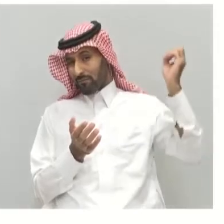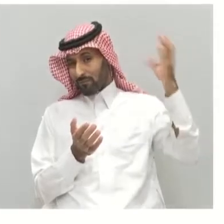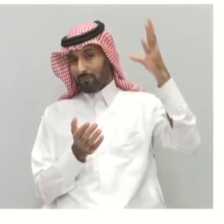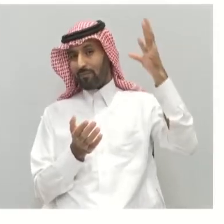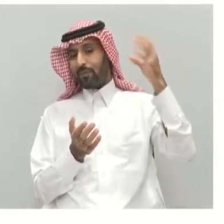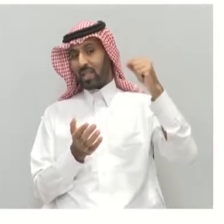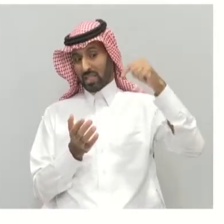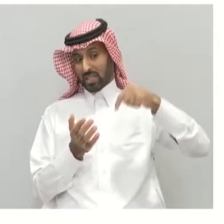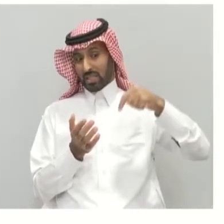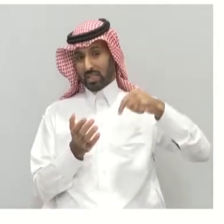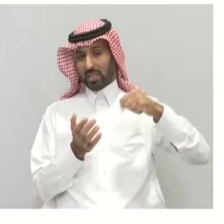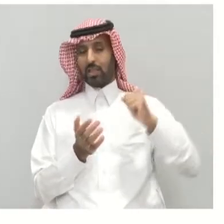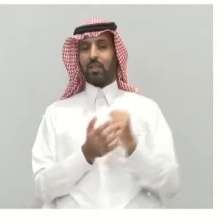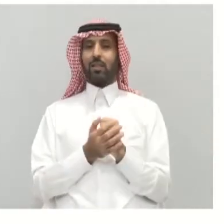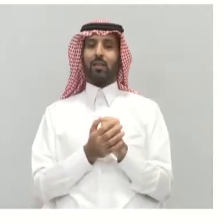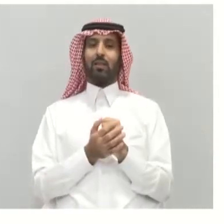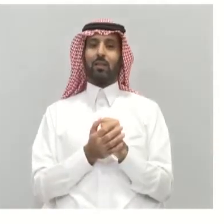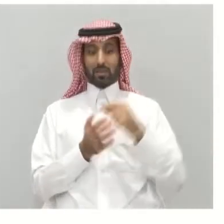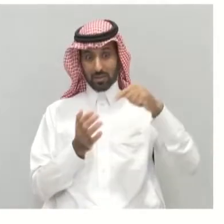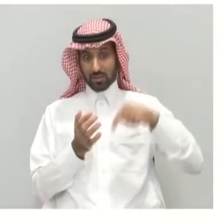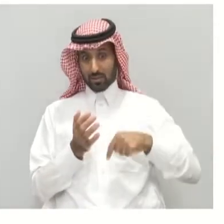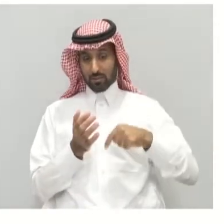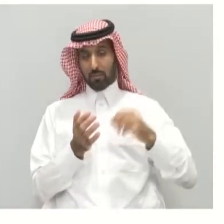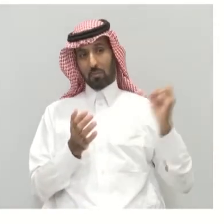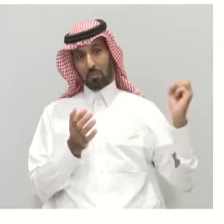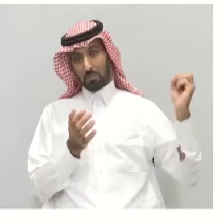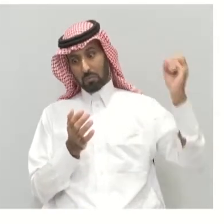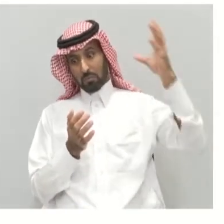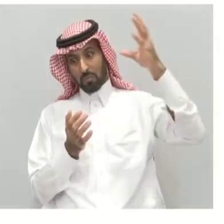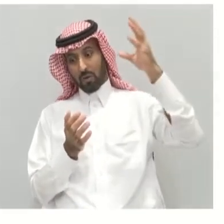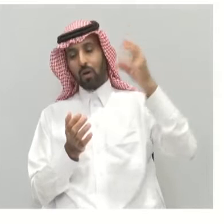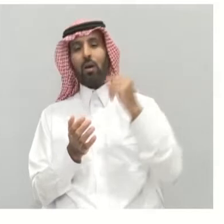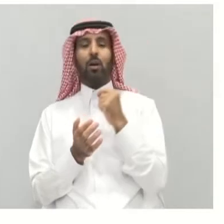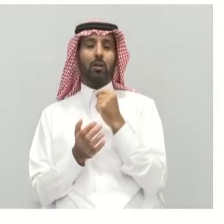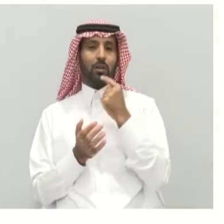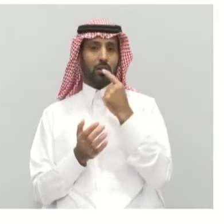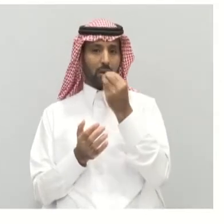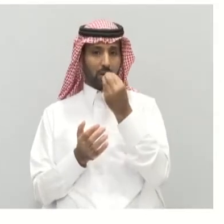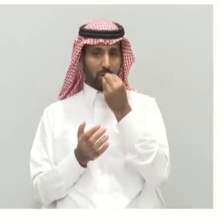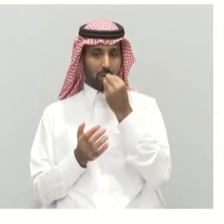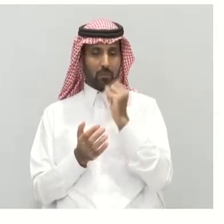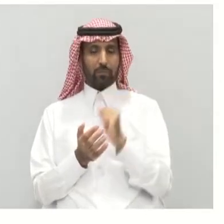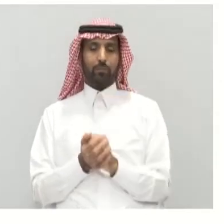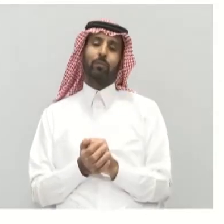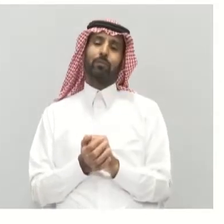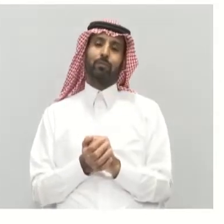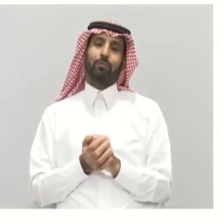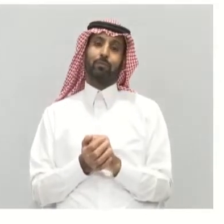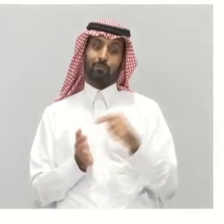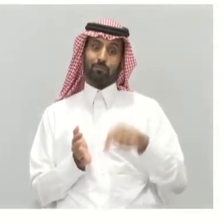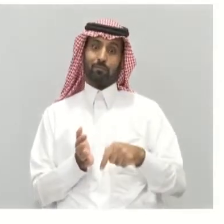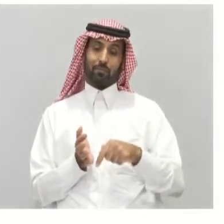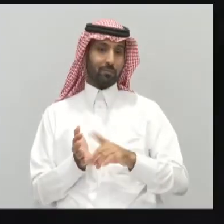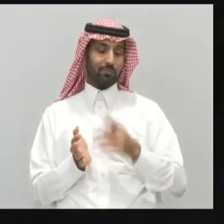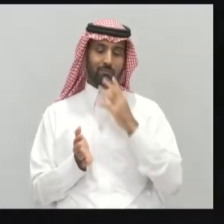morning repeated in three sentences. Let's see the difference. I ate breakfast this morning. Maybe we're not in the